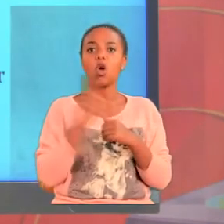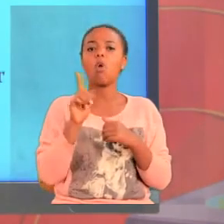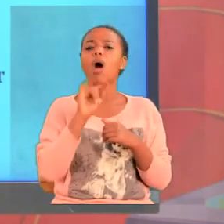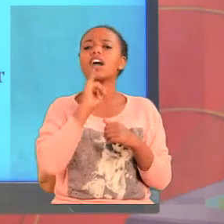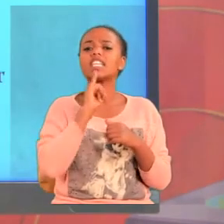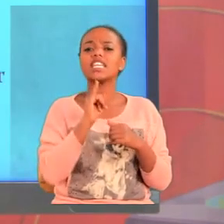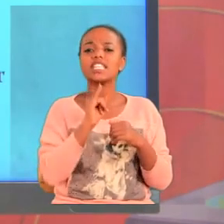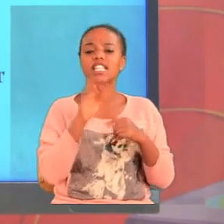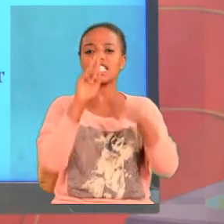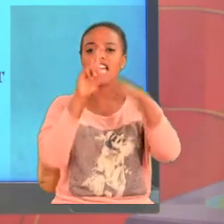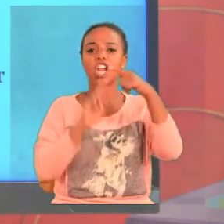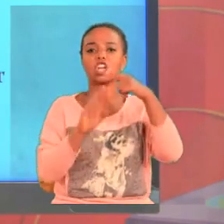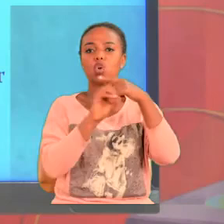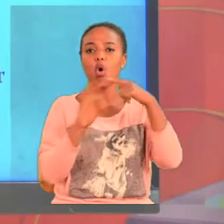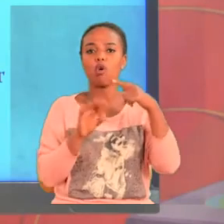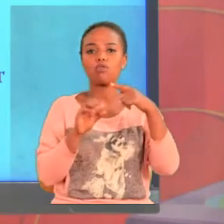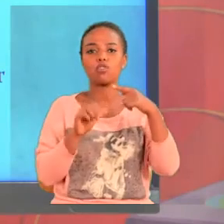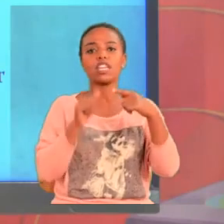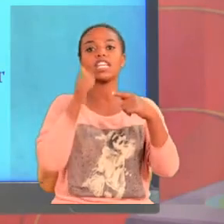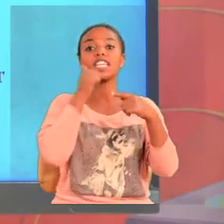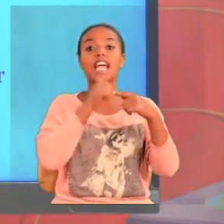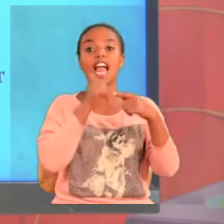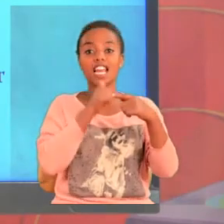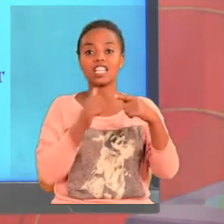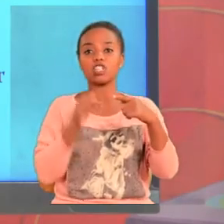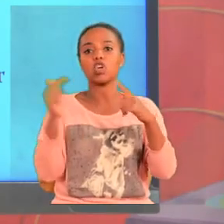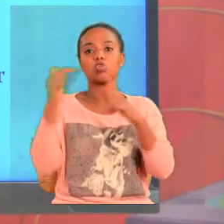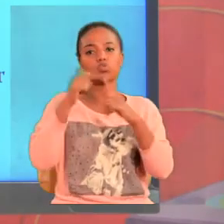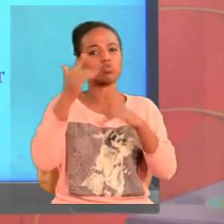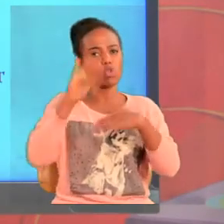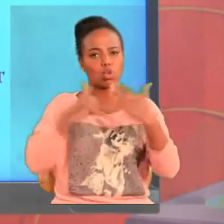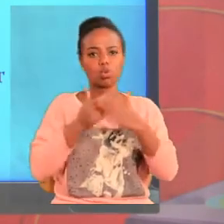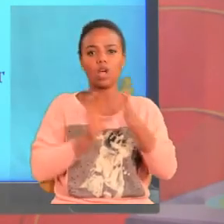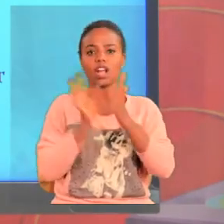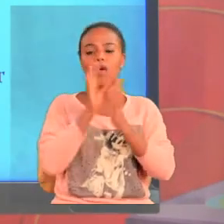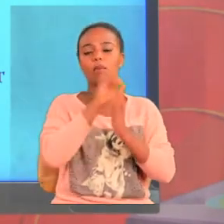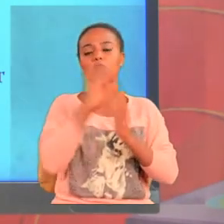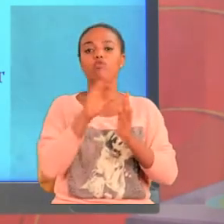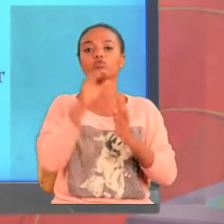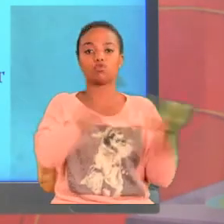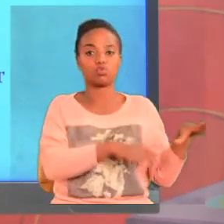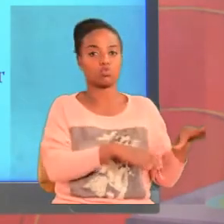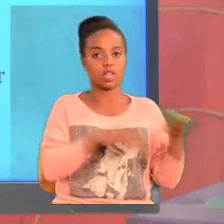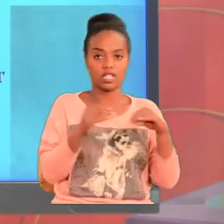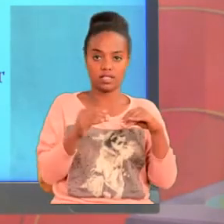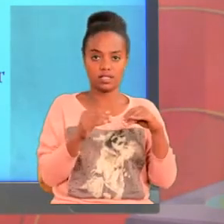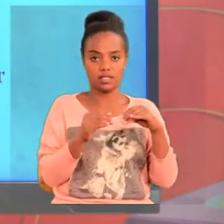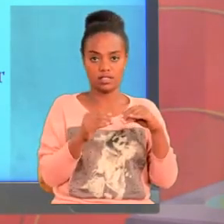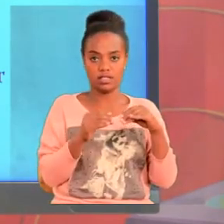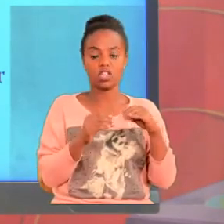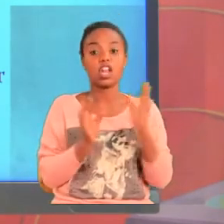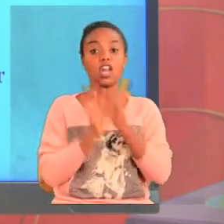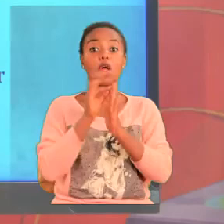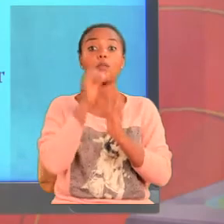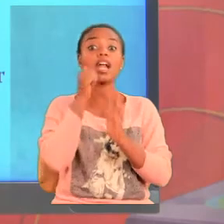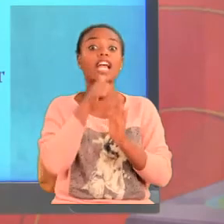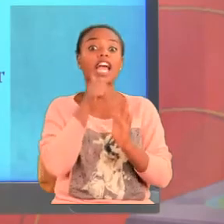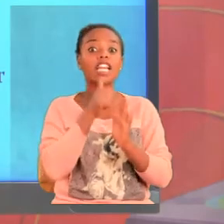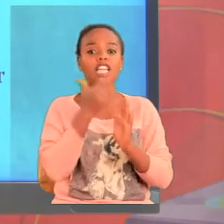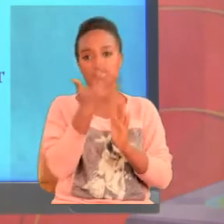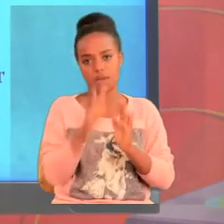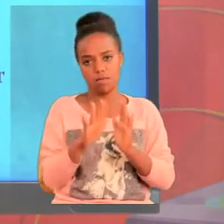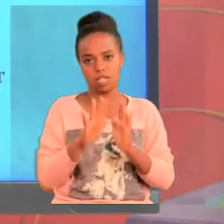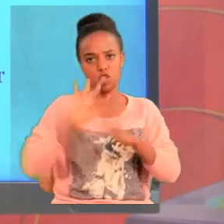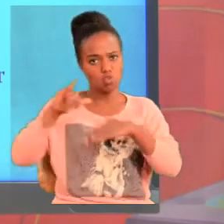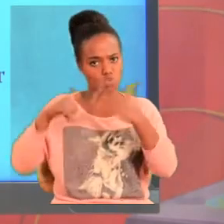what is the ratio of the number of girls to the total number of students? The number of girls is 15 and the total